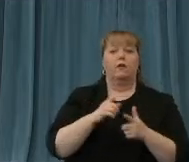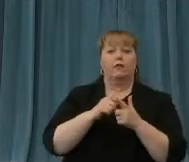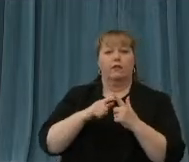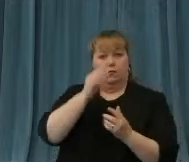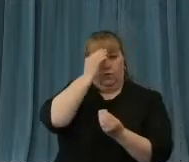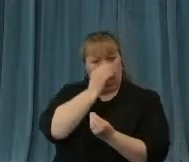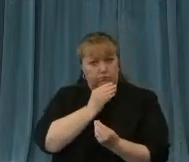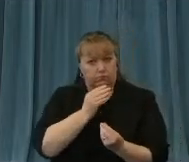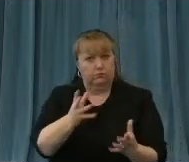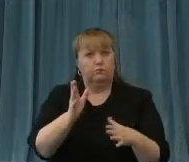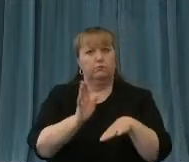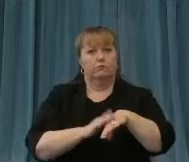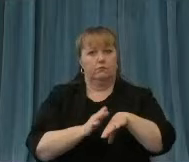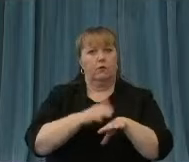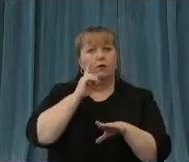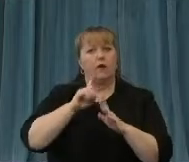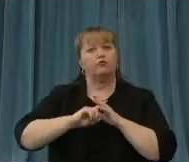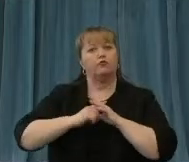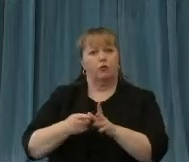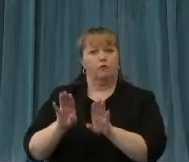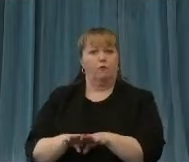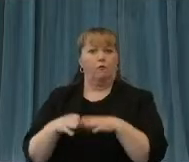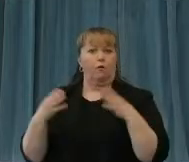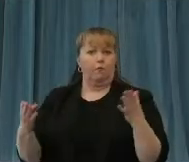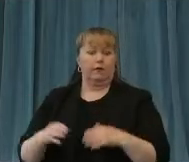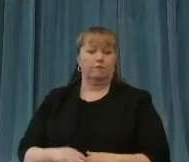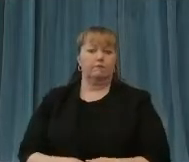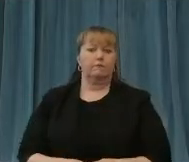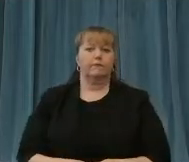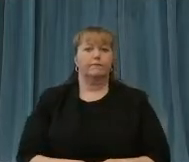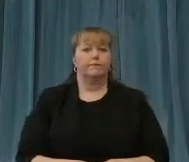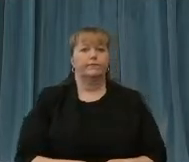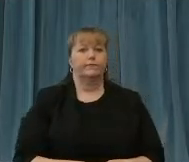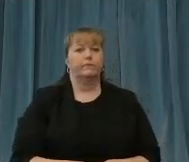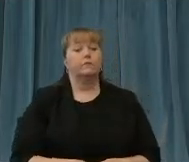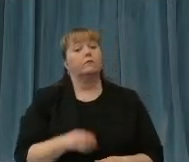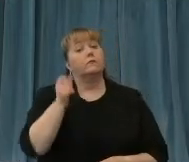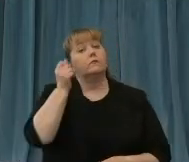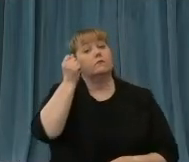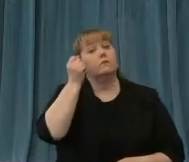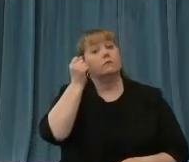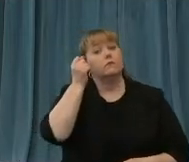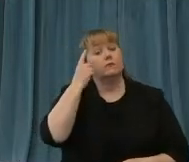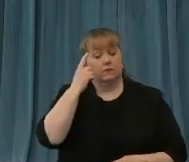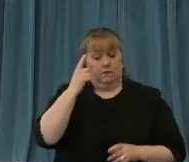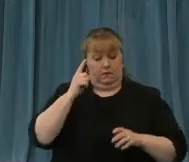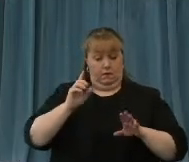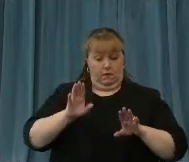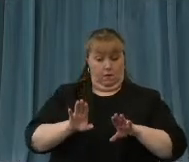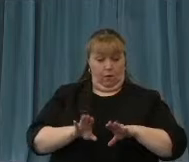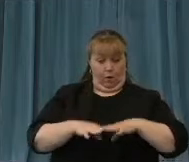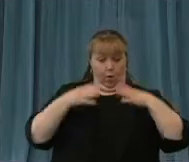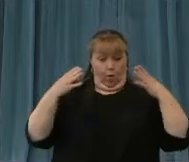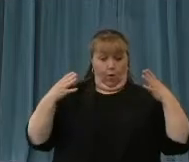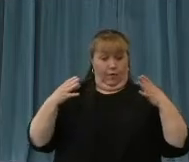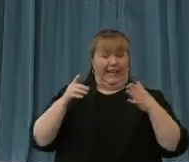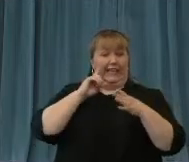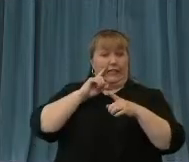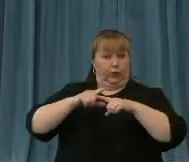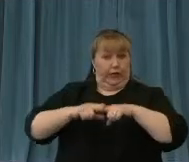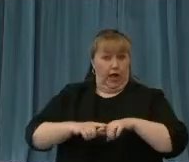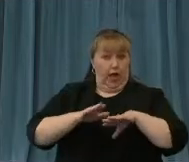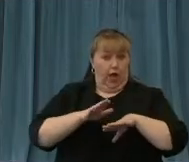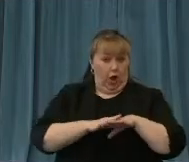to prepare. This is atypical. The reopening needs to be flexible because it's going to rely on data, and this